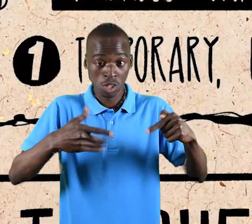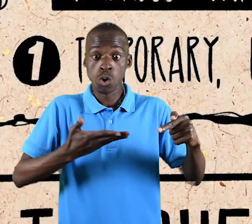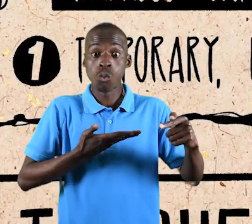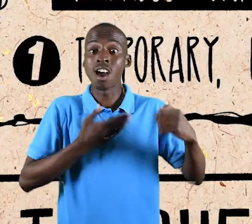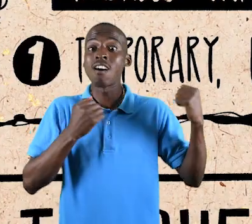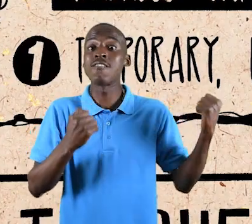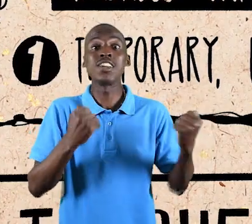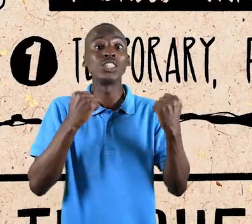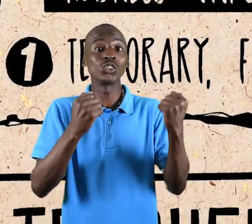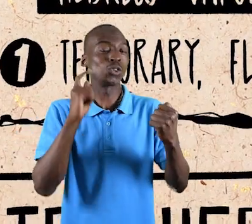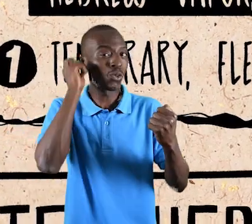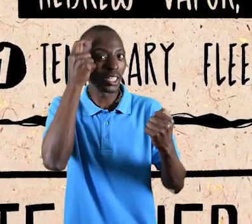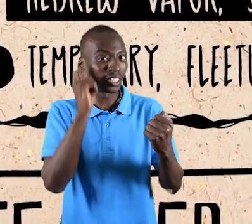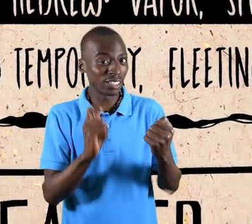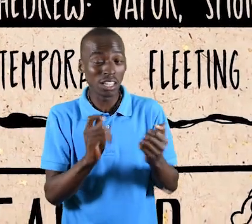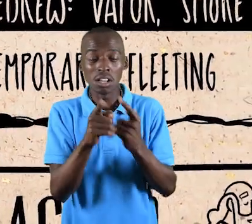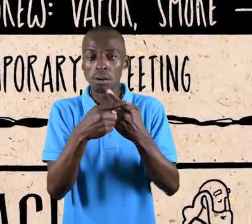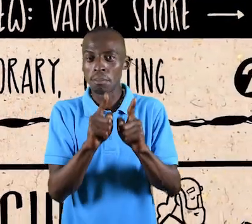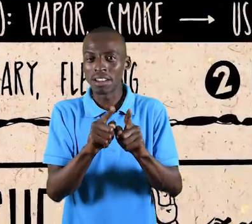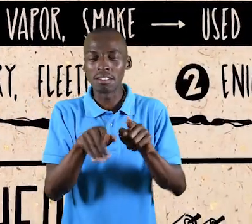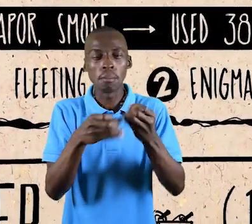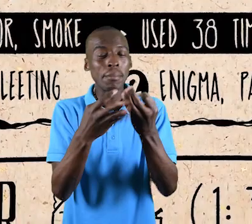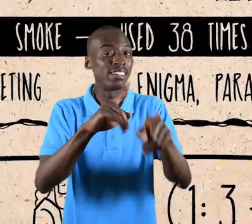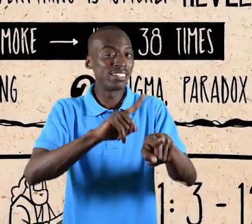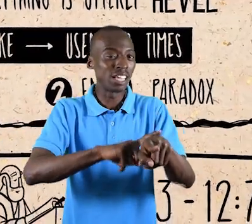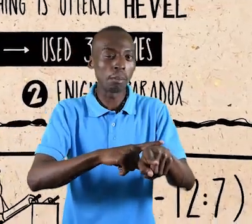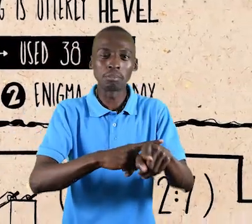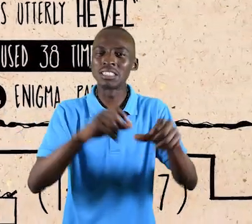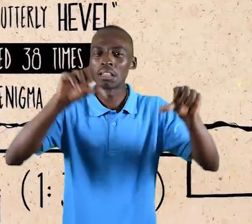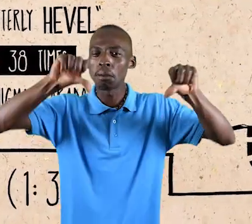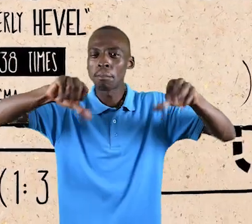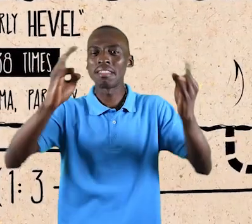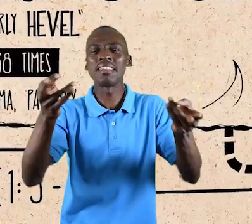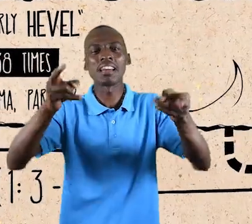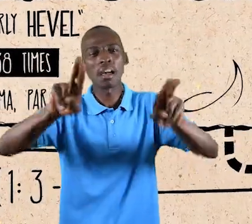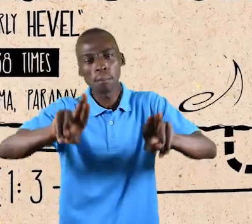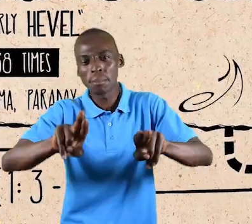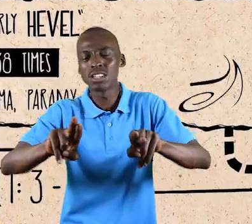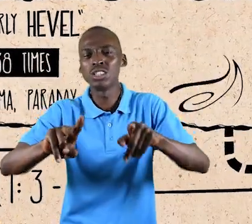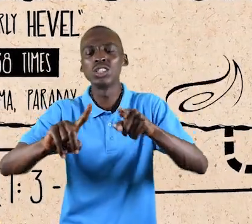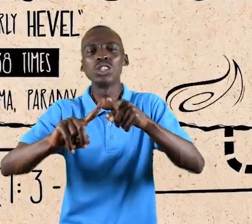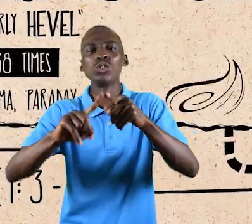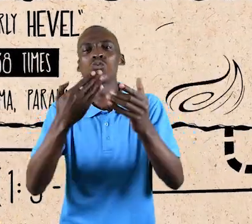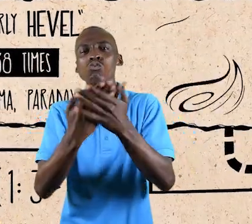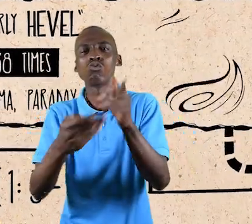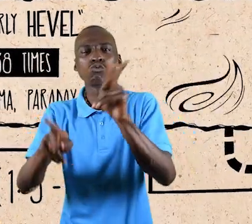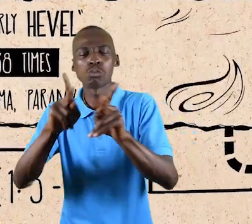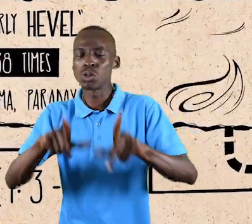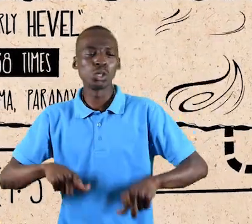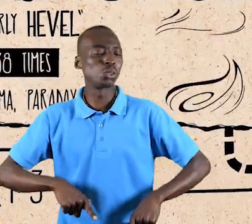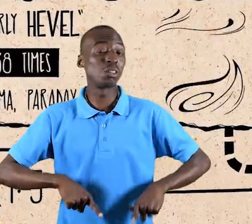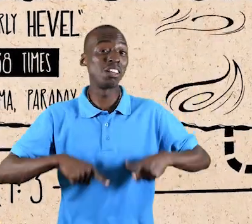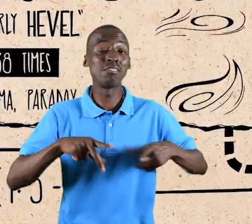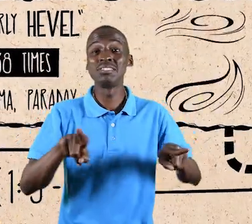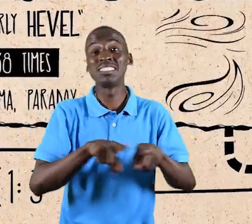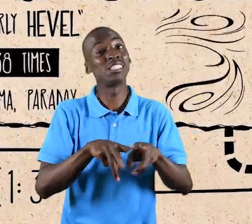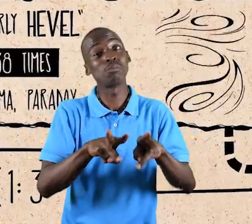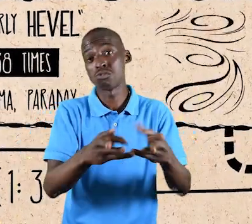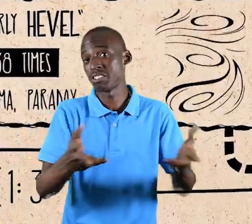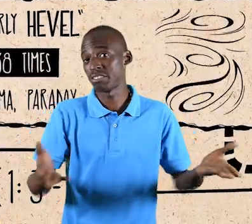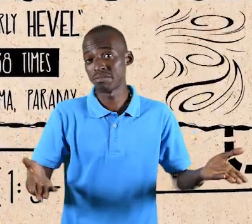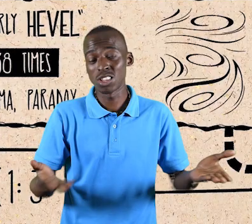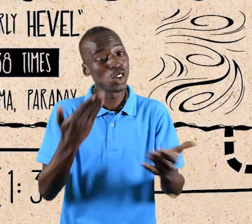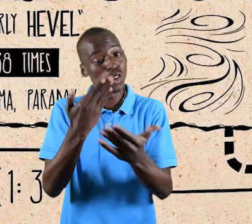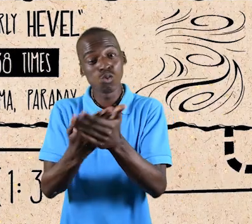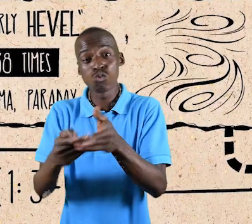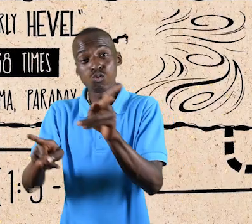sense of justice, but all the time bad things happen to good people. So life is constantly, it's unpredictable, it's unstable,